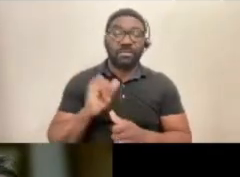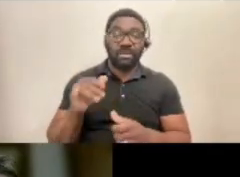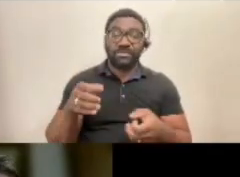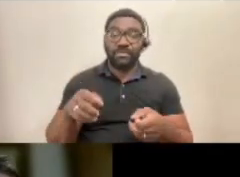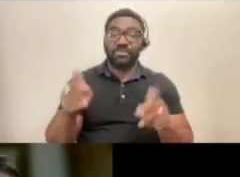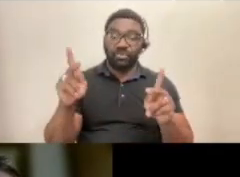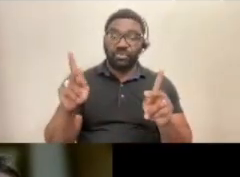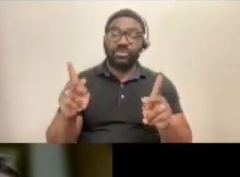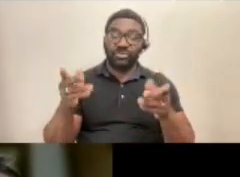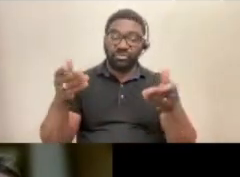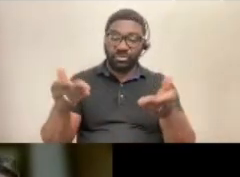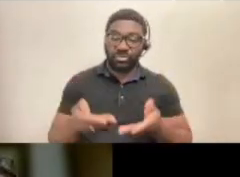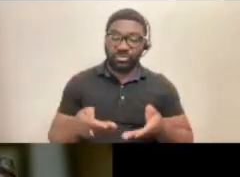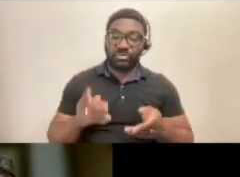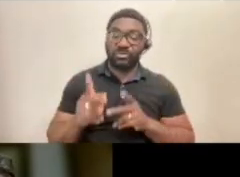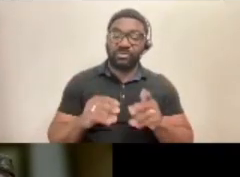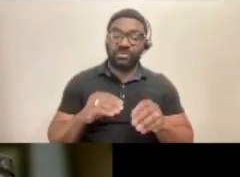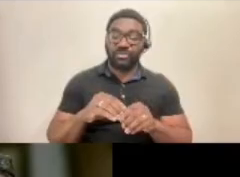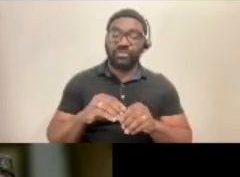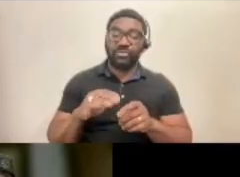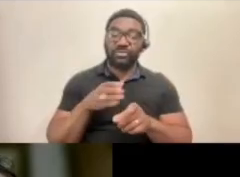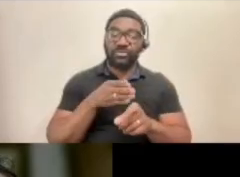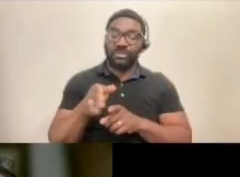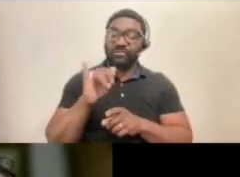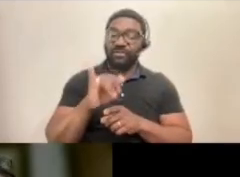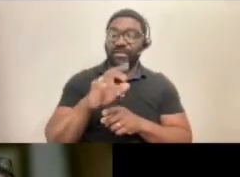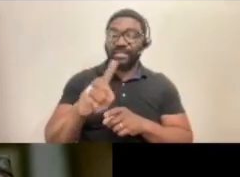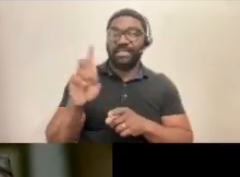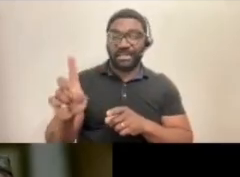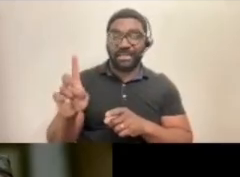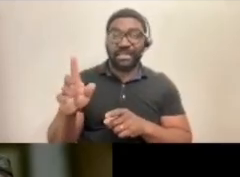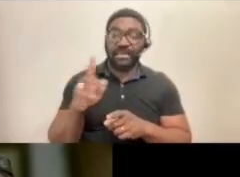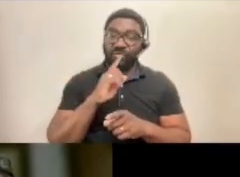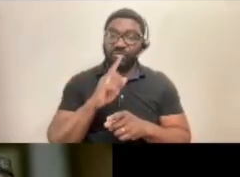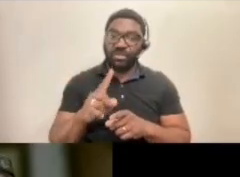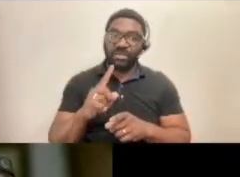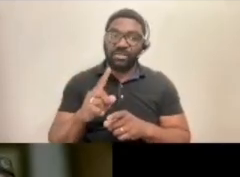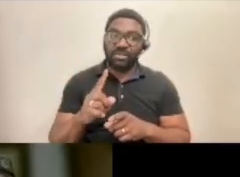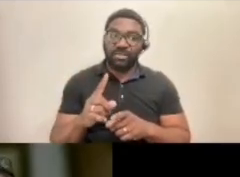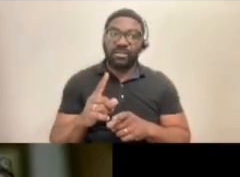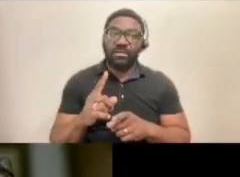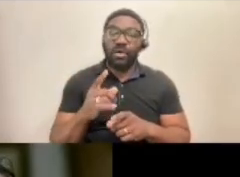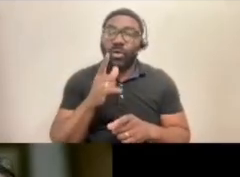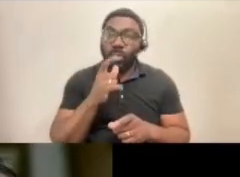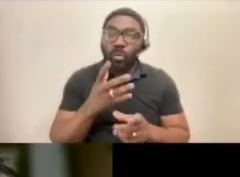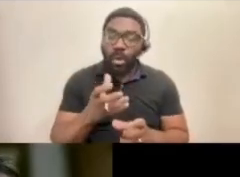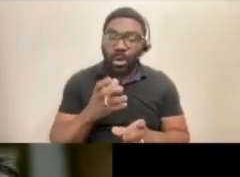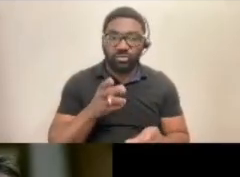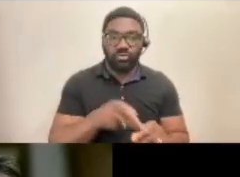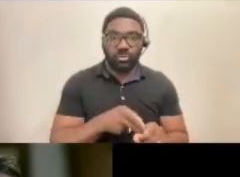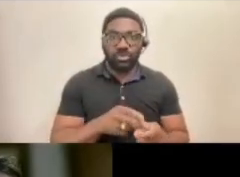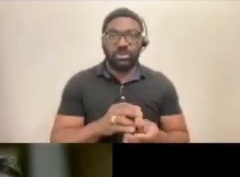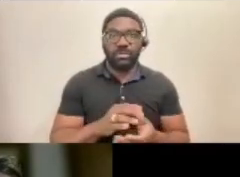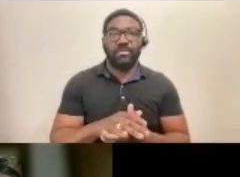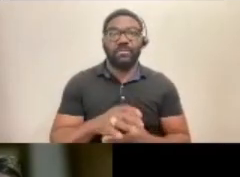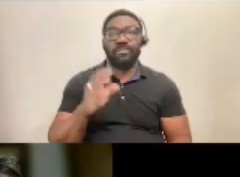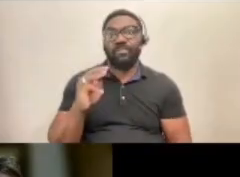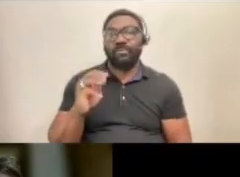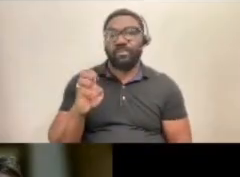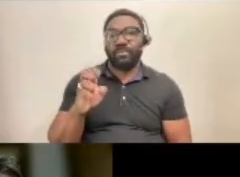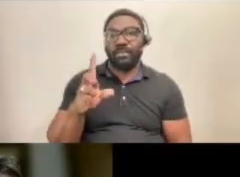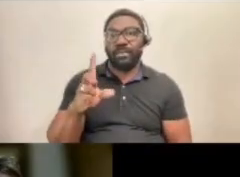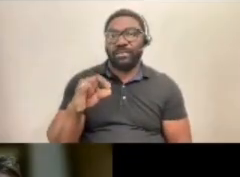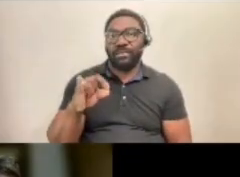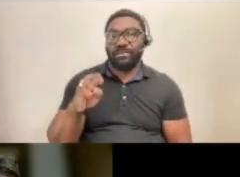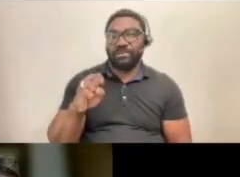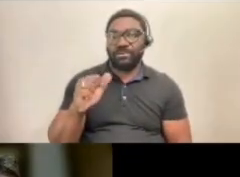people into the space of intellectual and developmental disabilities in a very intentional way. Melissa, I'm going to hand it over to